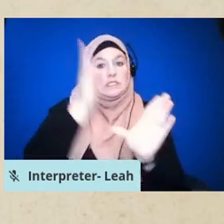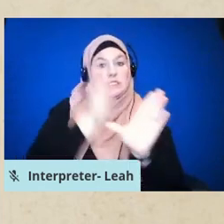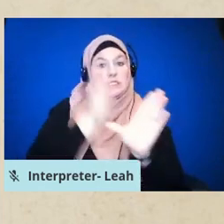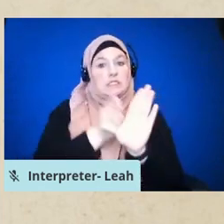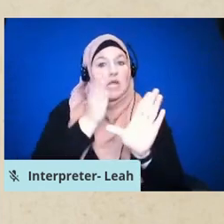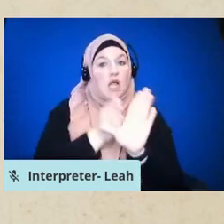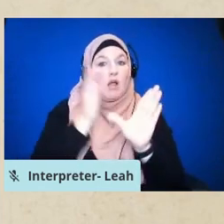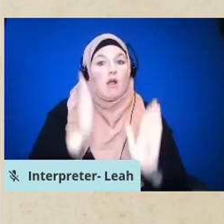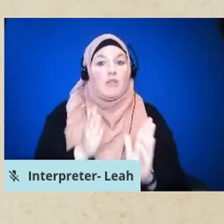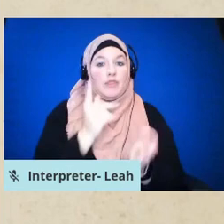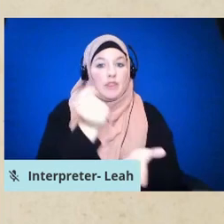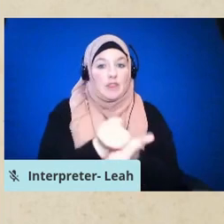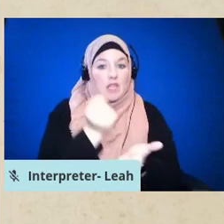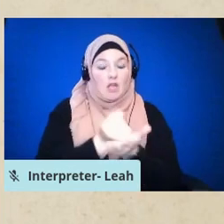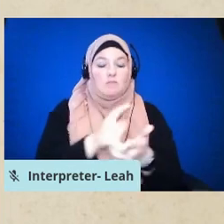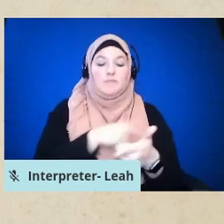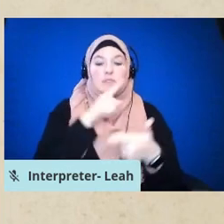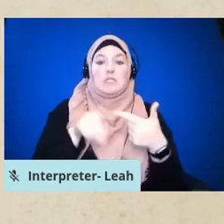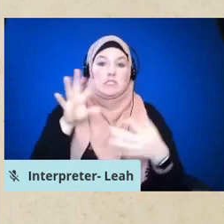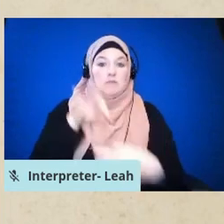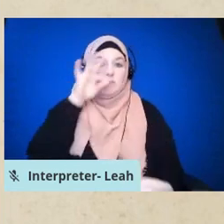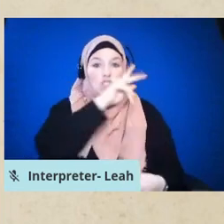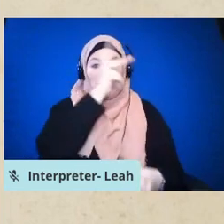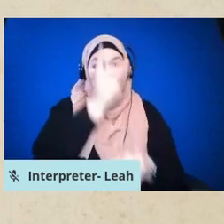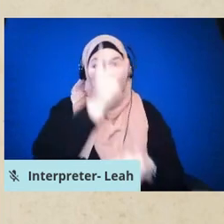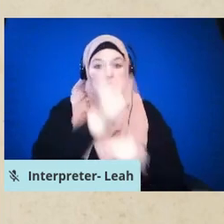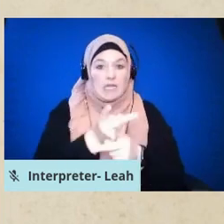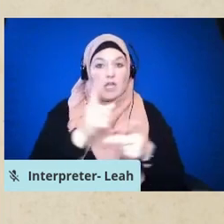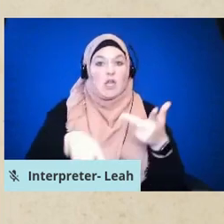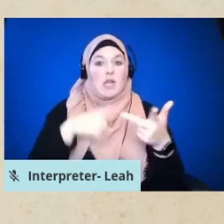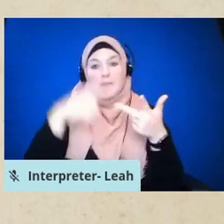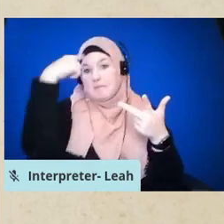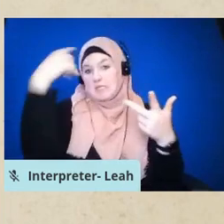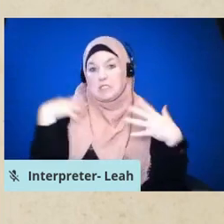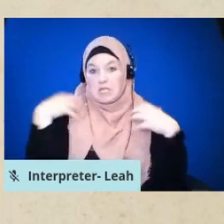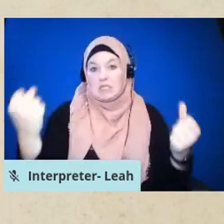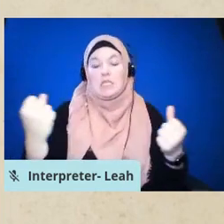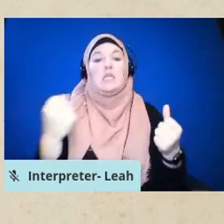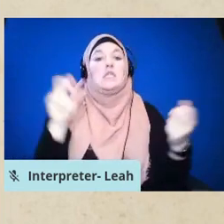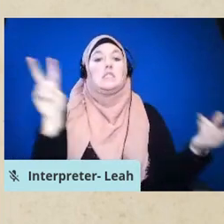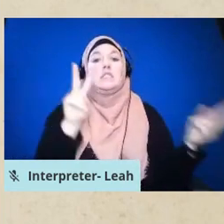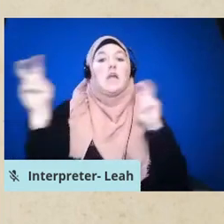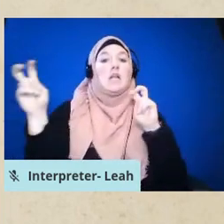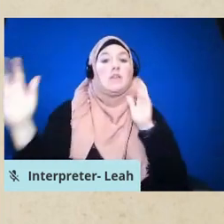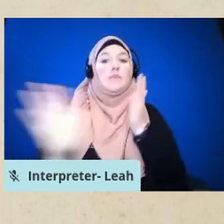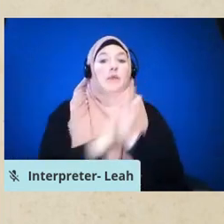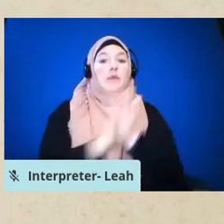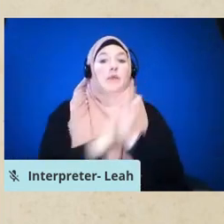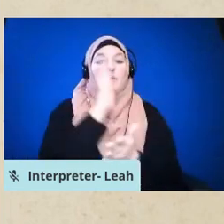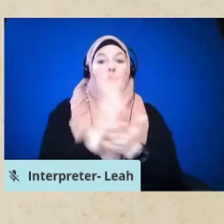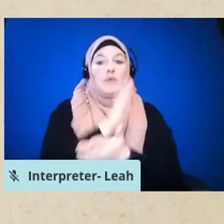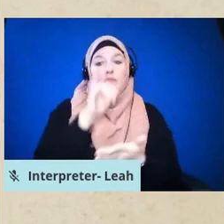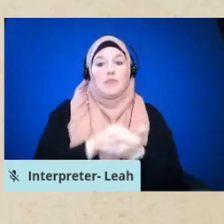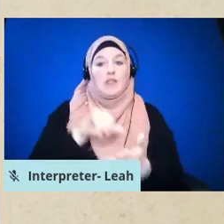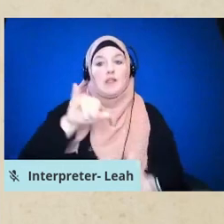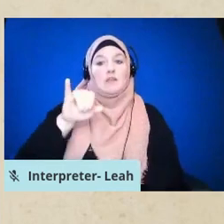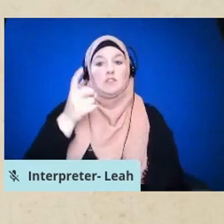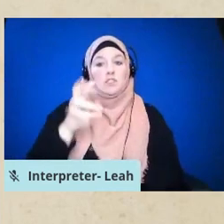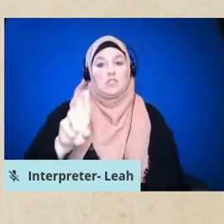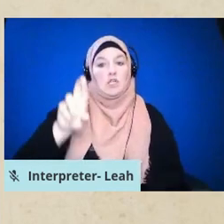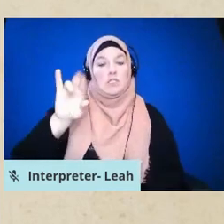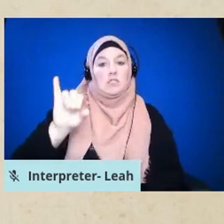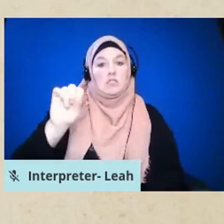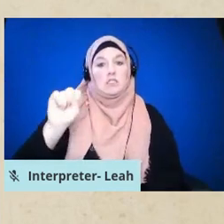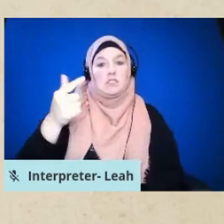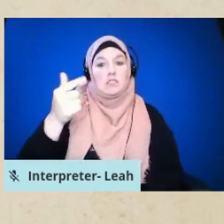psychotherapy, spiritual care, and mental health. The title of the paper Dr. Iskandarova is